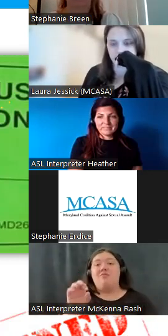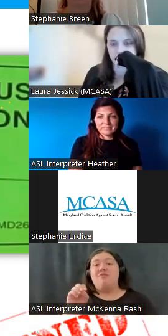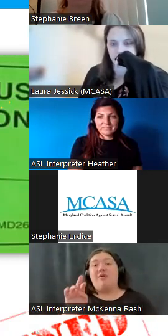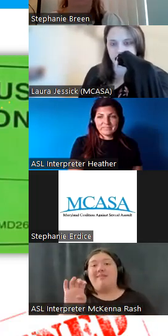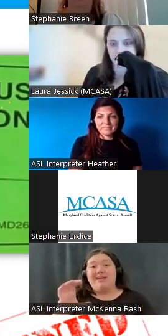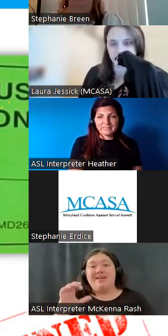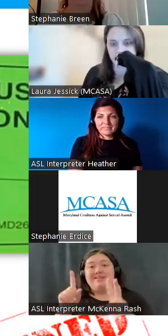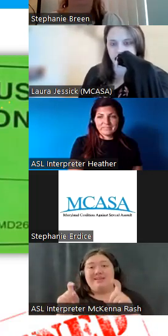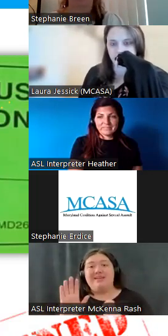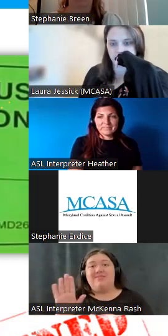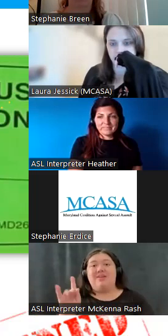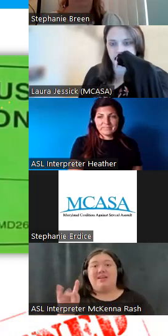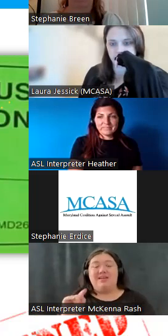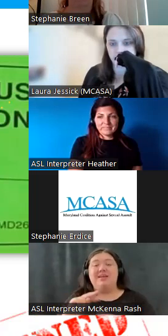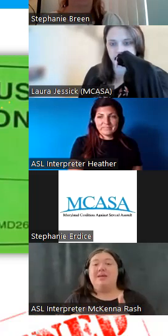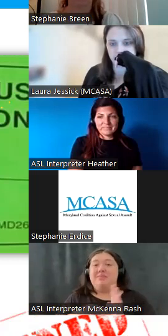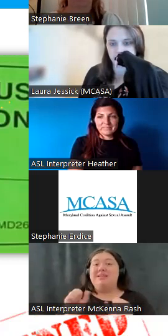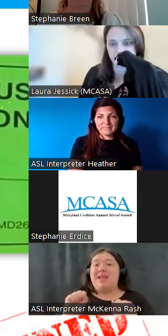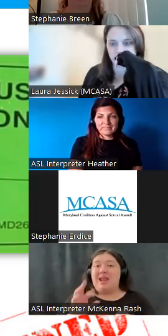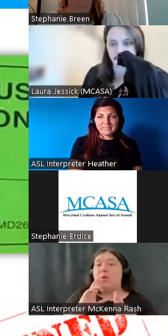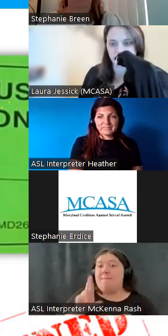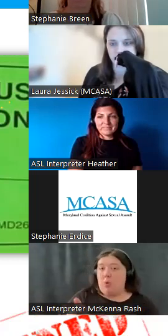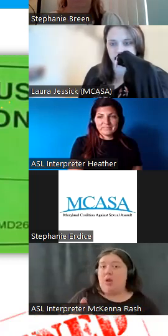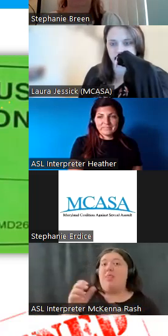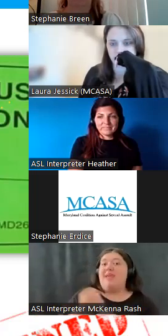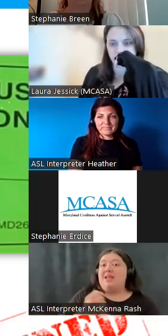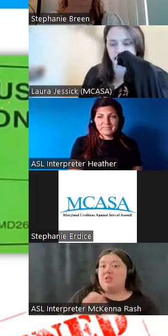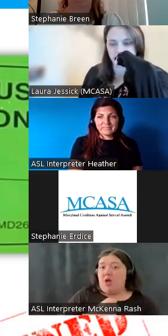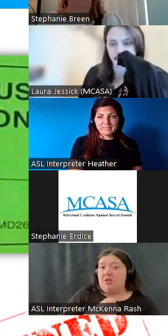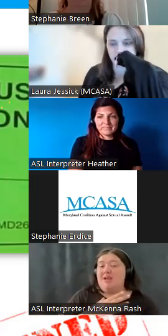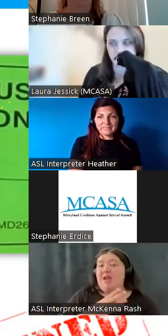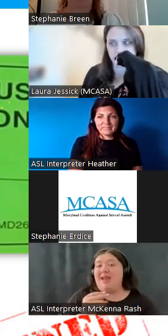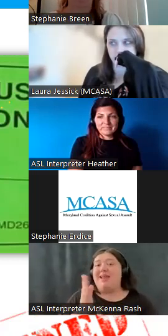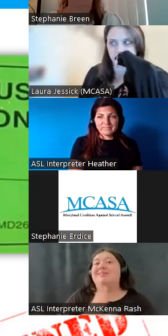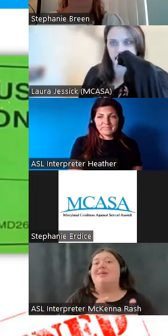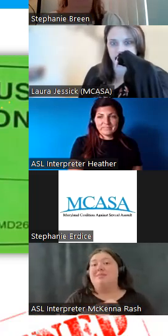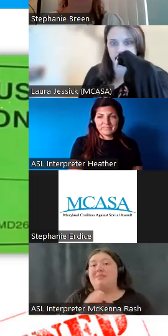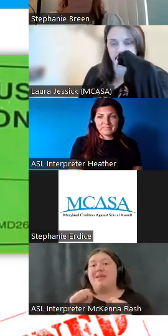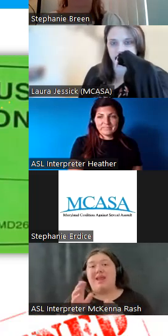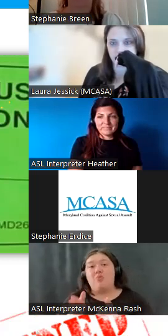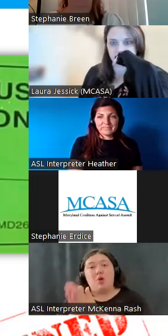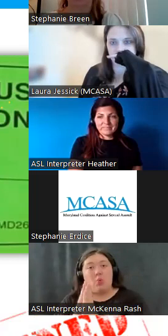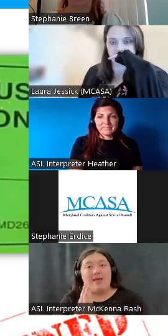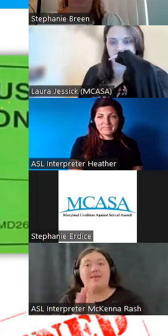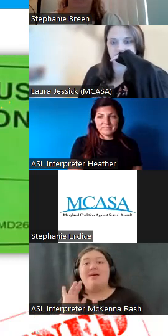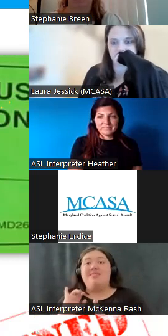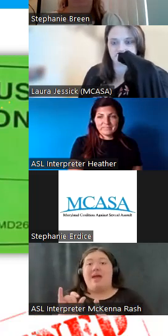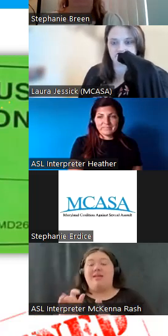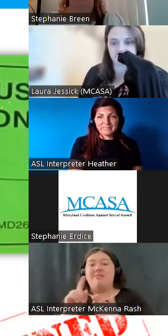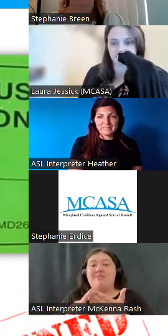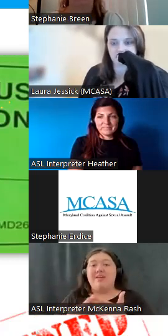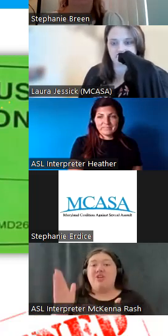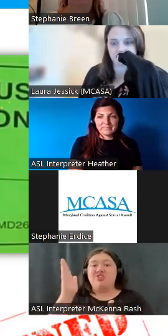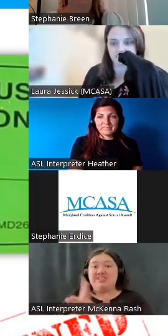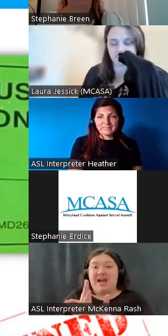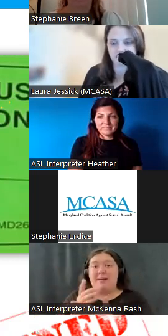means that a survivor can report the assault, and at some point they can request that the investigation stop or